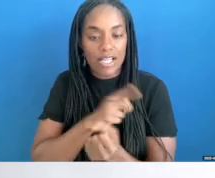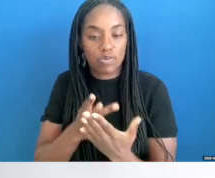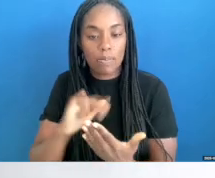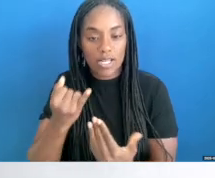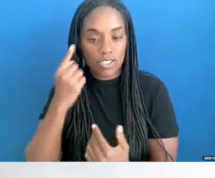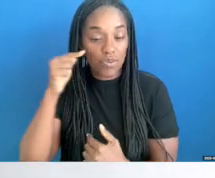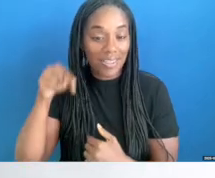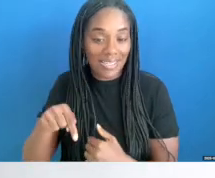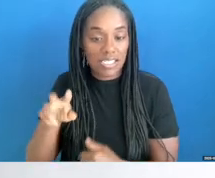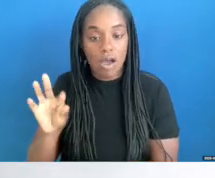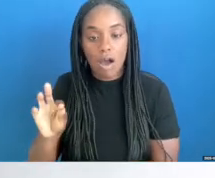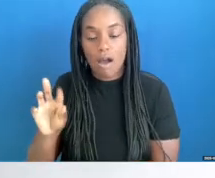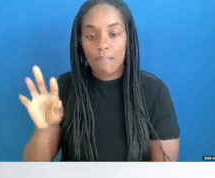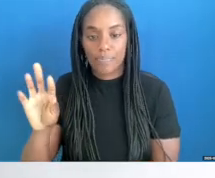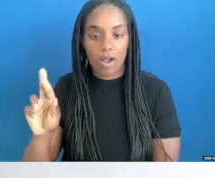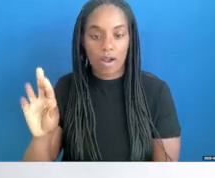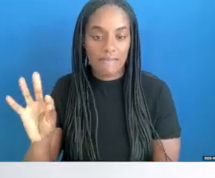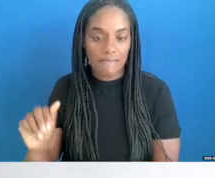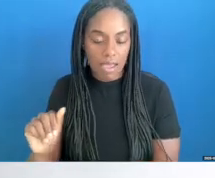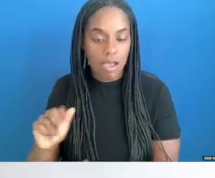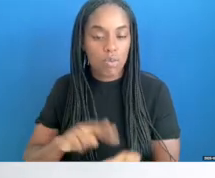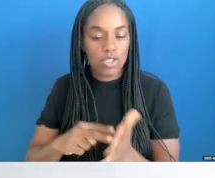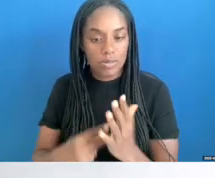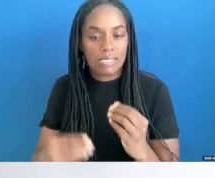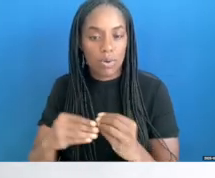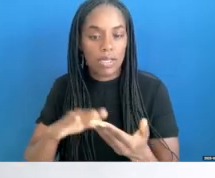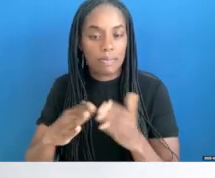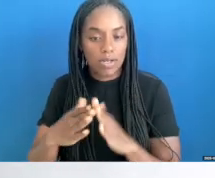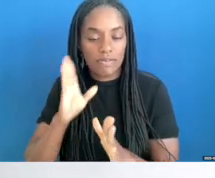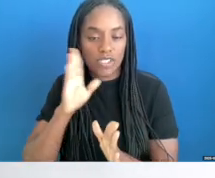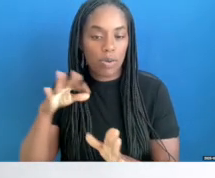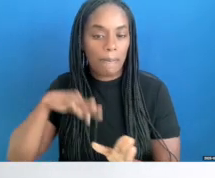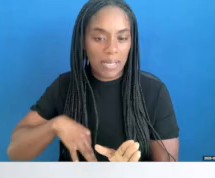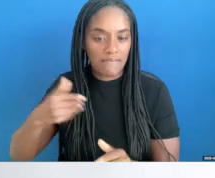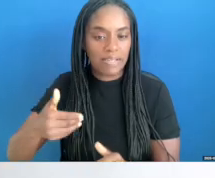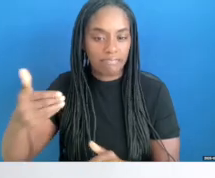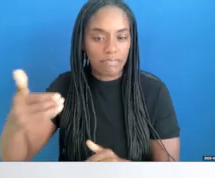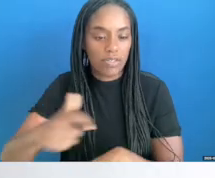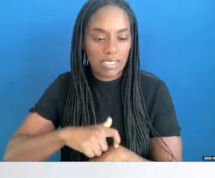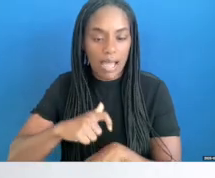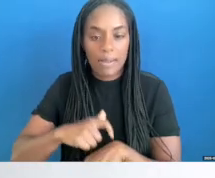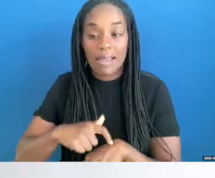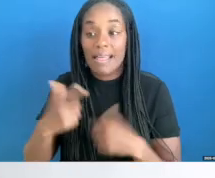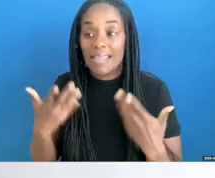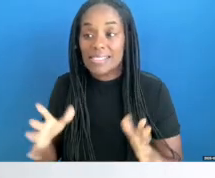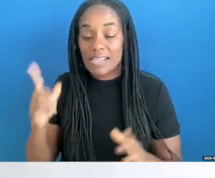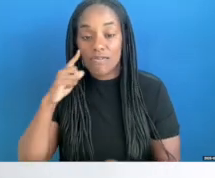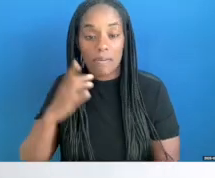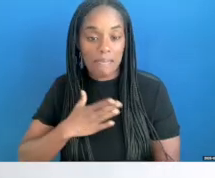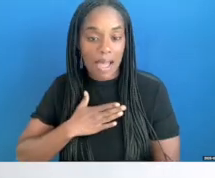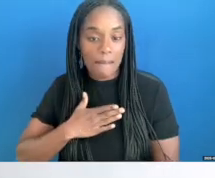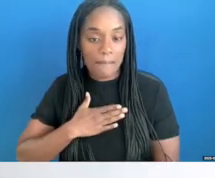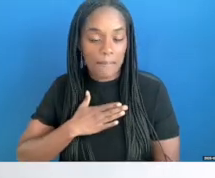more communities can benefit over time. And that's it for my part of a